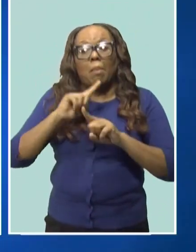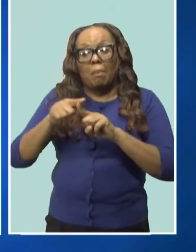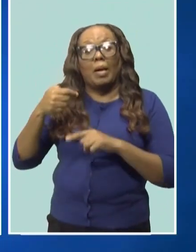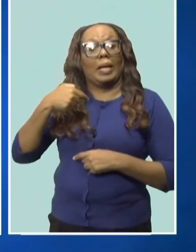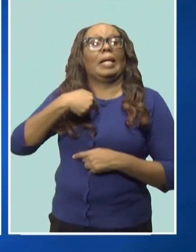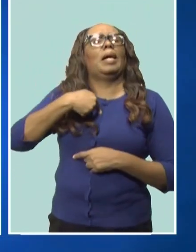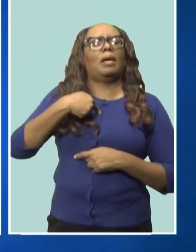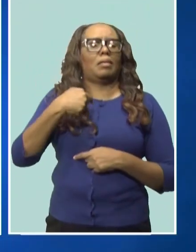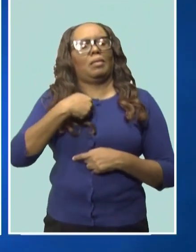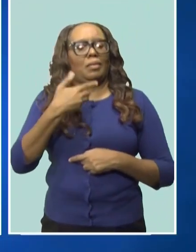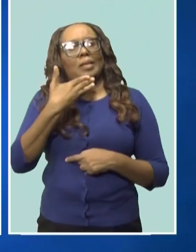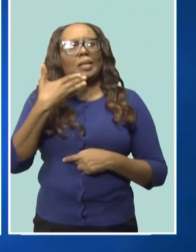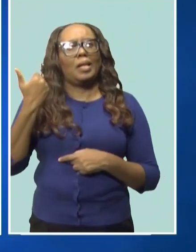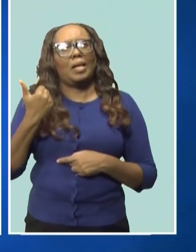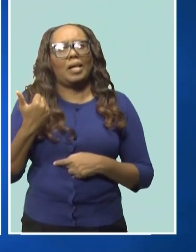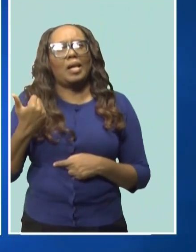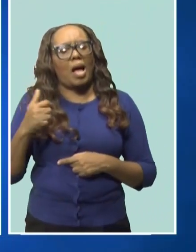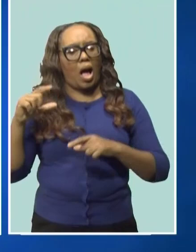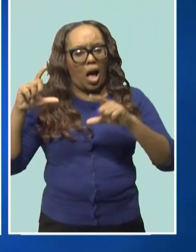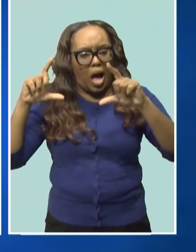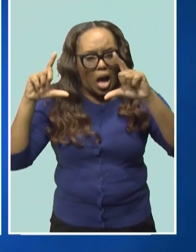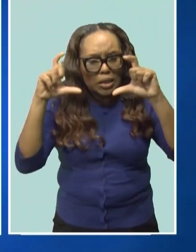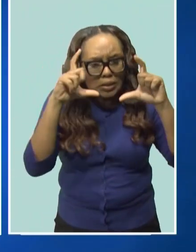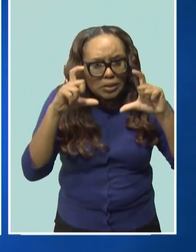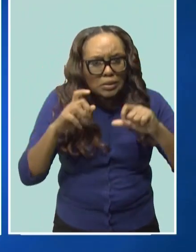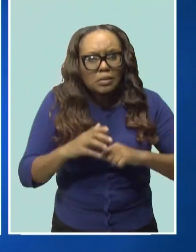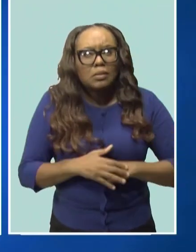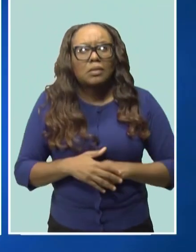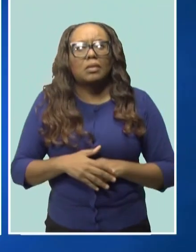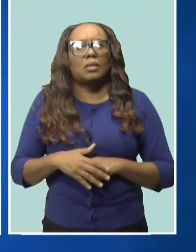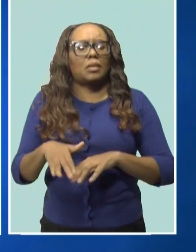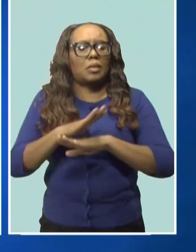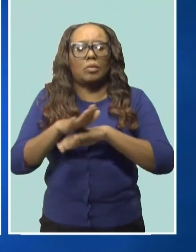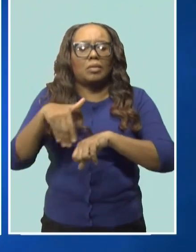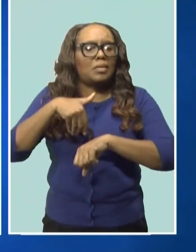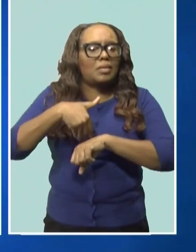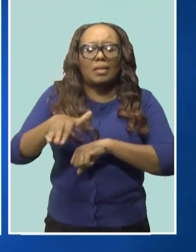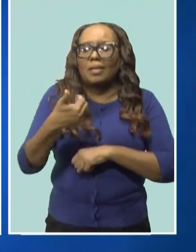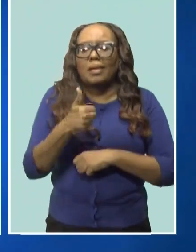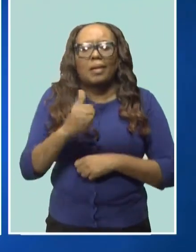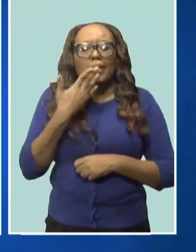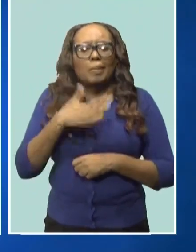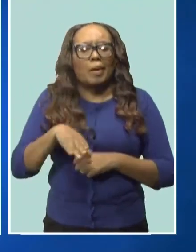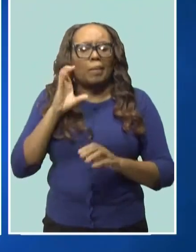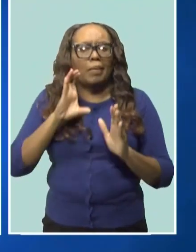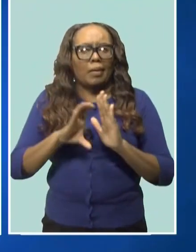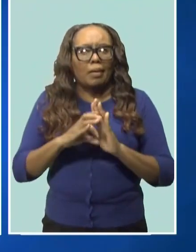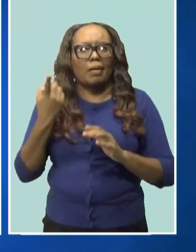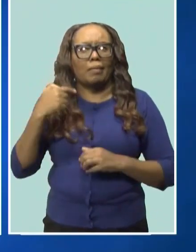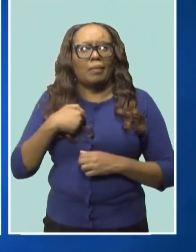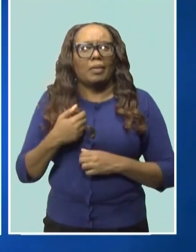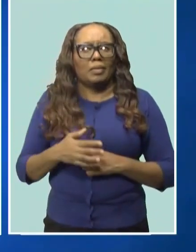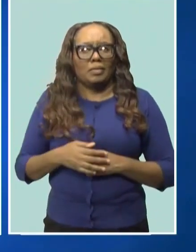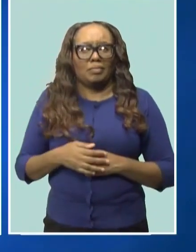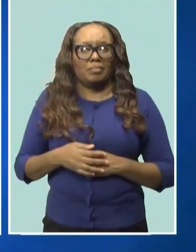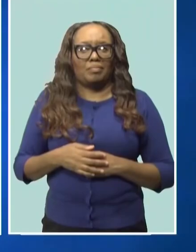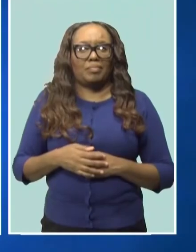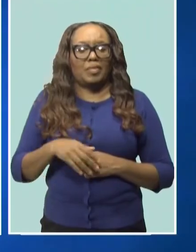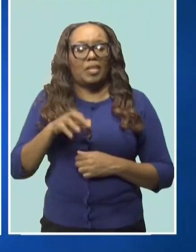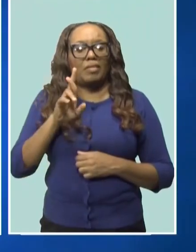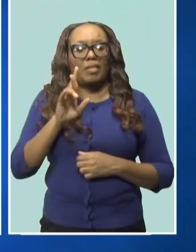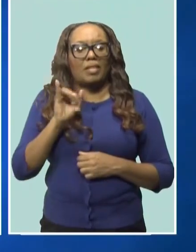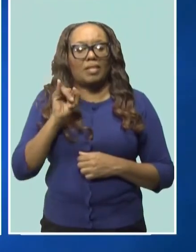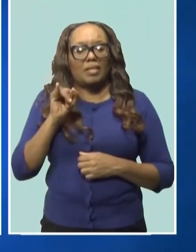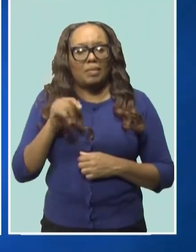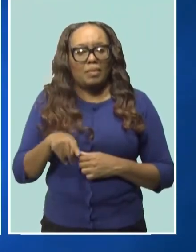I can see the Blessed Trinity face to face. So do not send down any photographs down here to me, please. Rest in